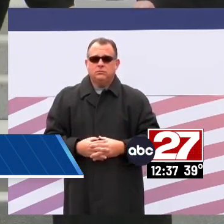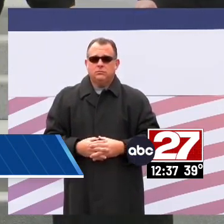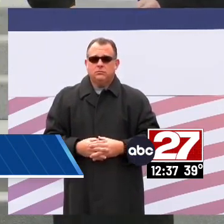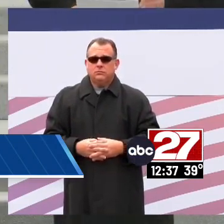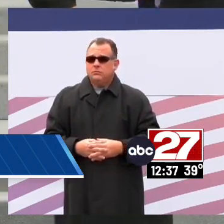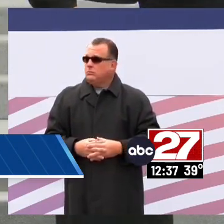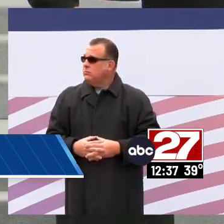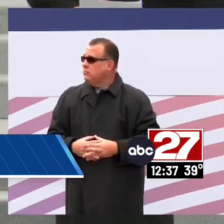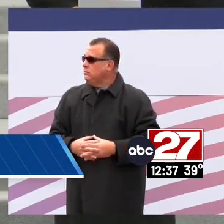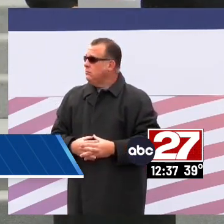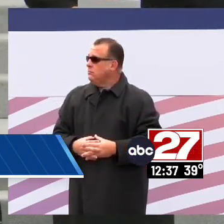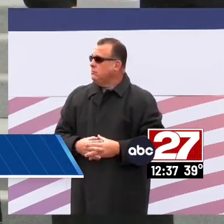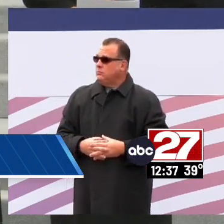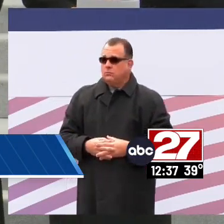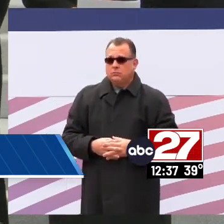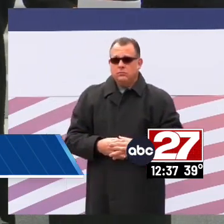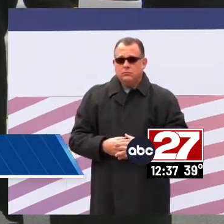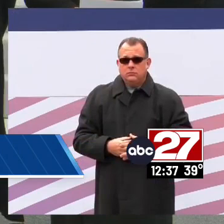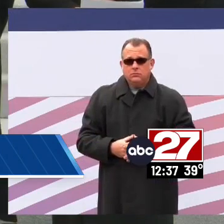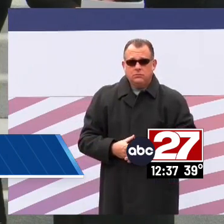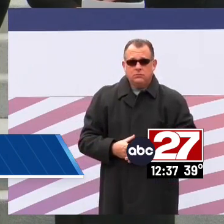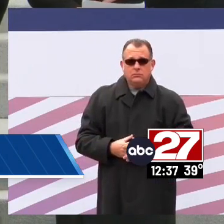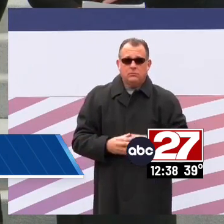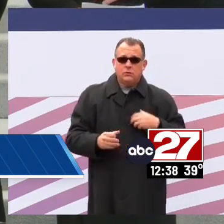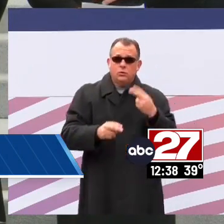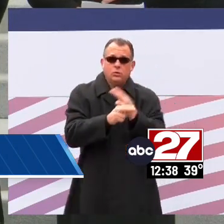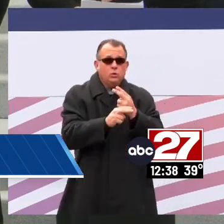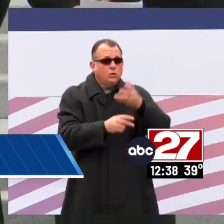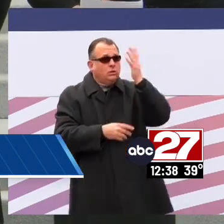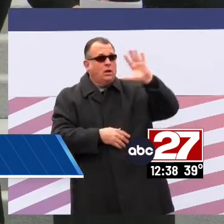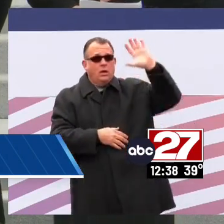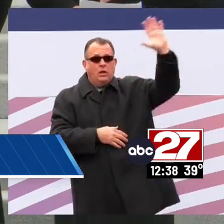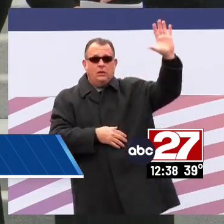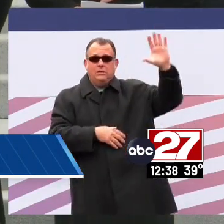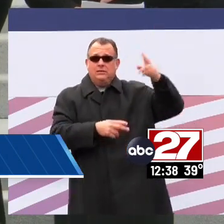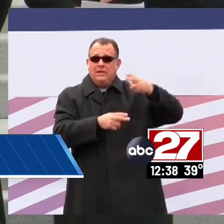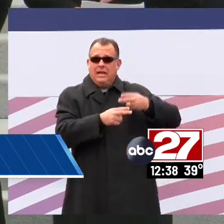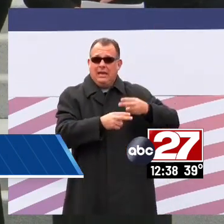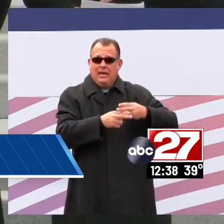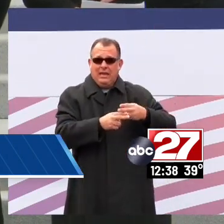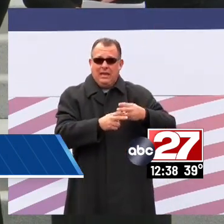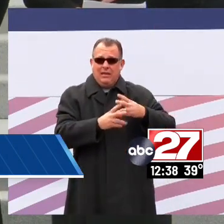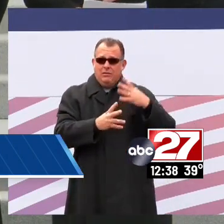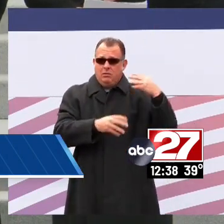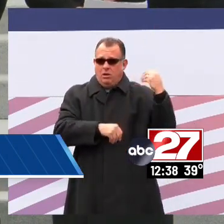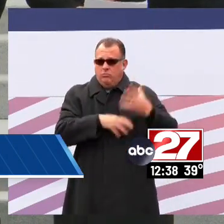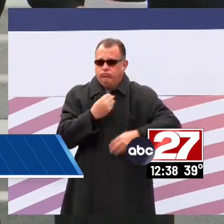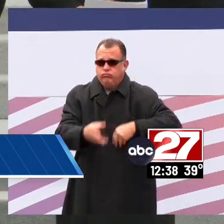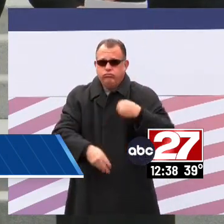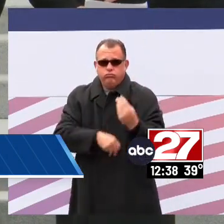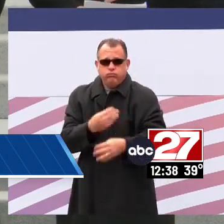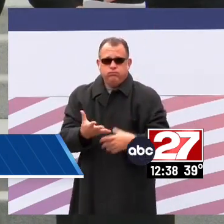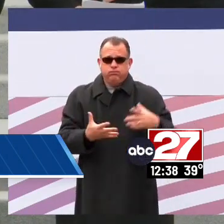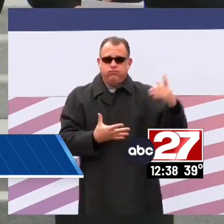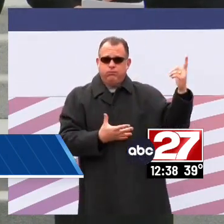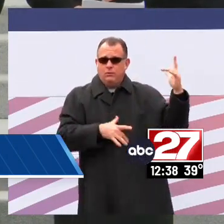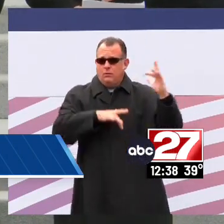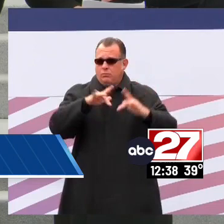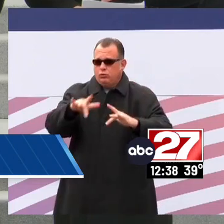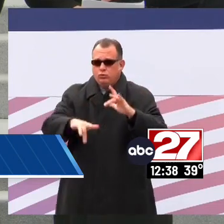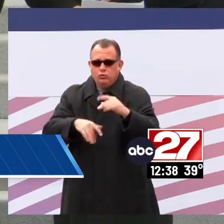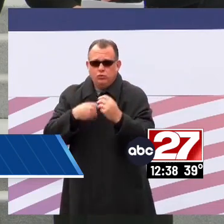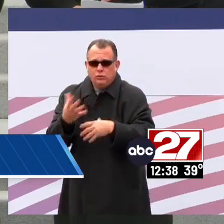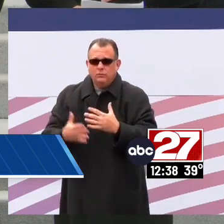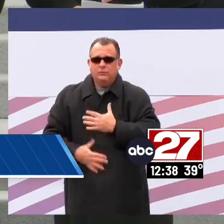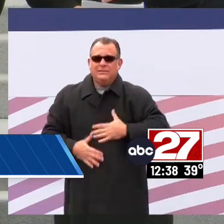In the name of God, the most gracious, the most merciful, give our governor